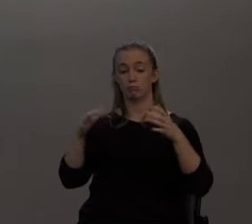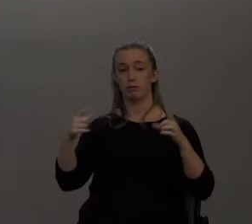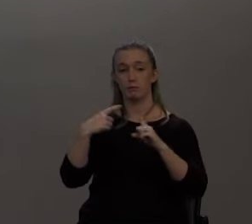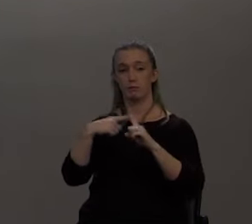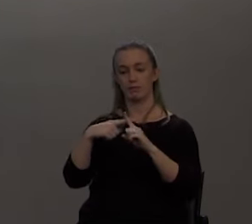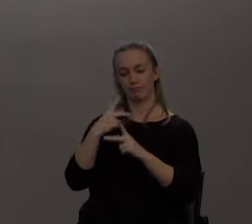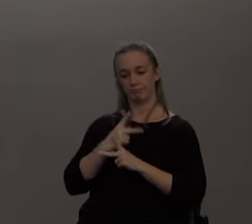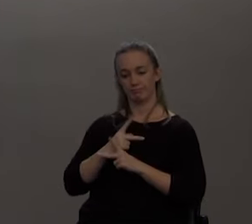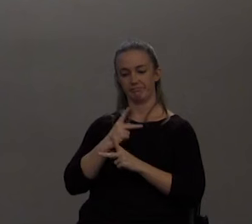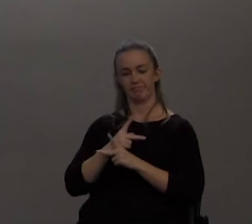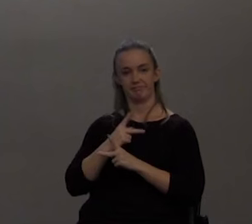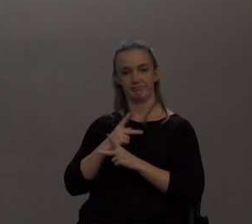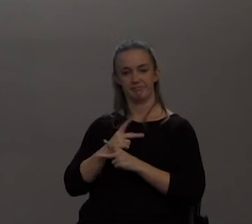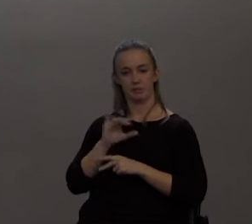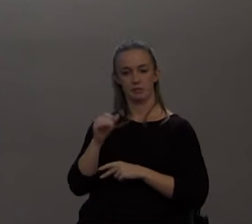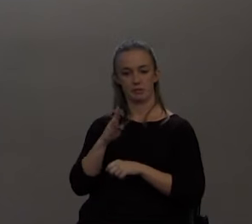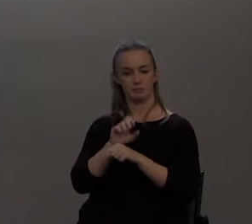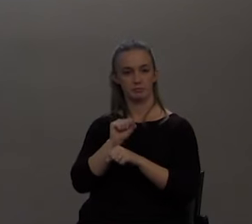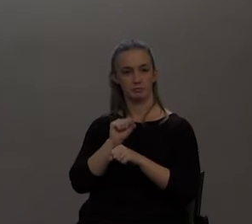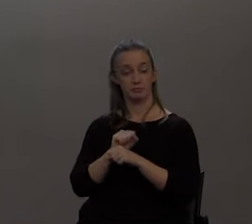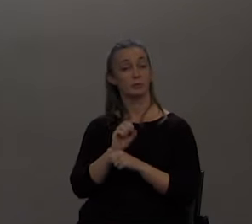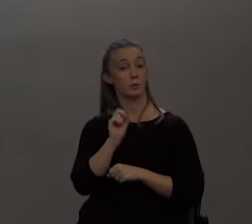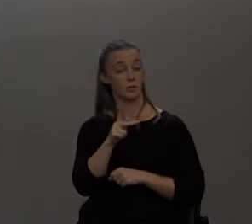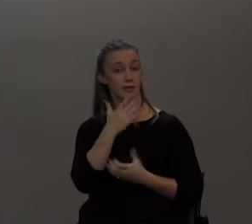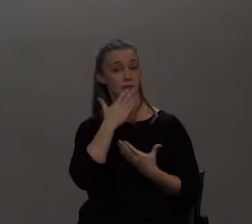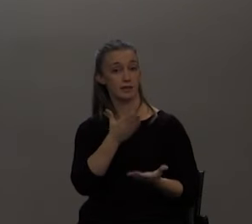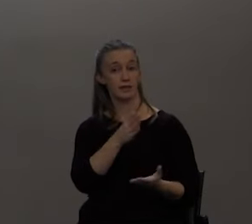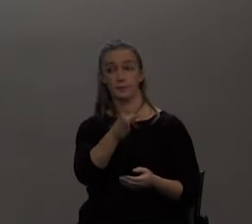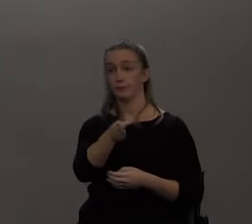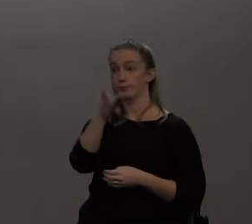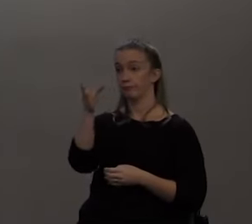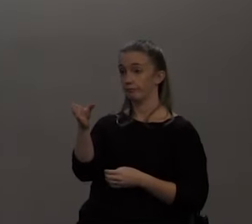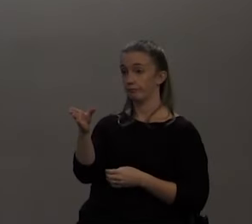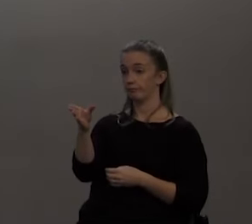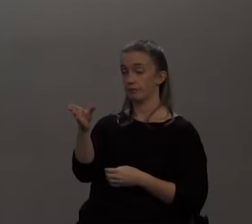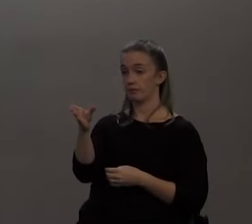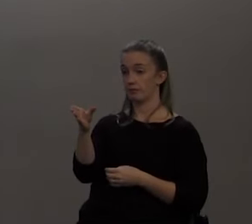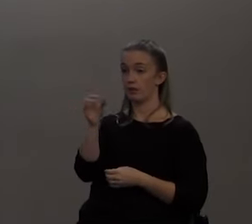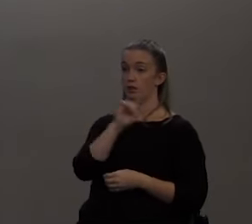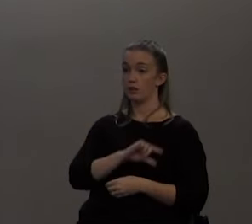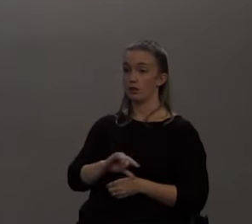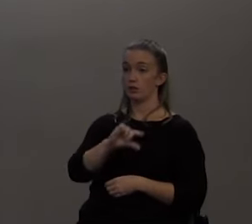So job growth and retention? Mm-hmm. Excellent, thank you. Quality and healthy,